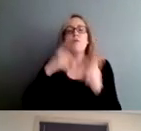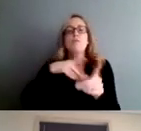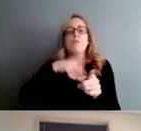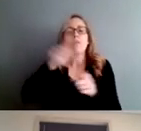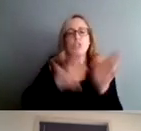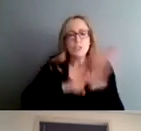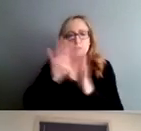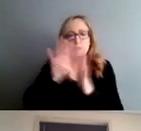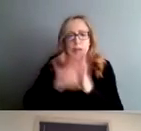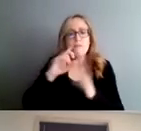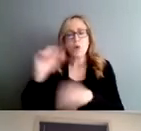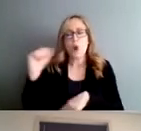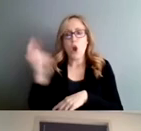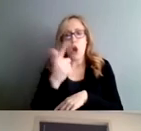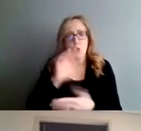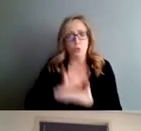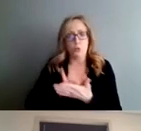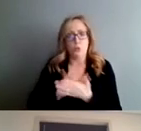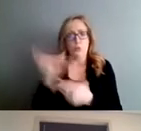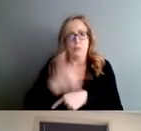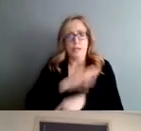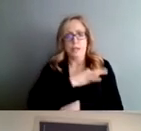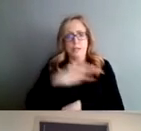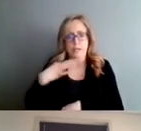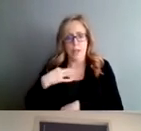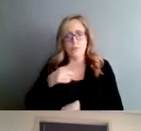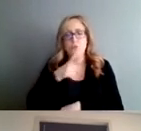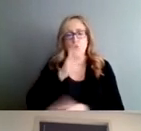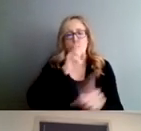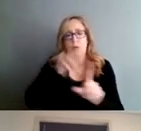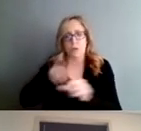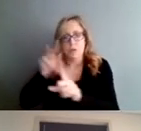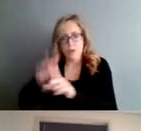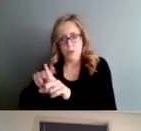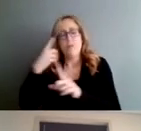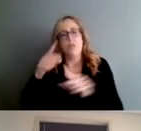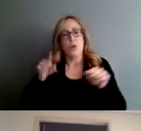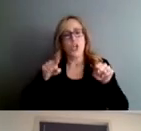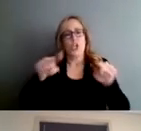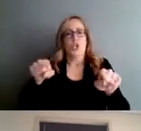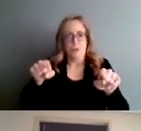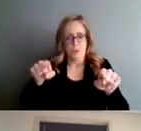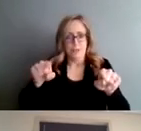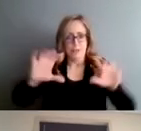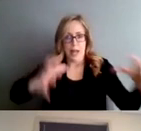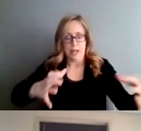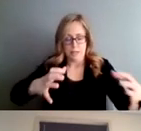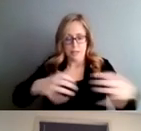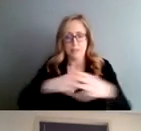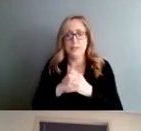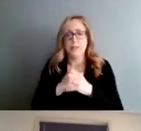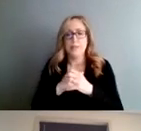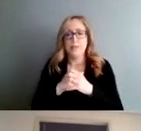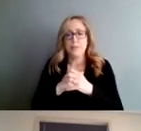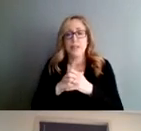our school-based staff that will be assigned to concurrent classrooms. And this